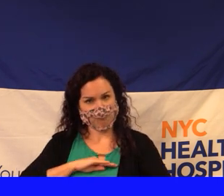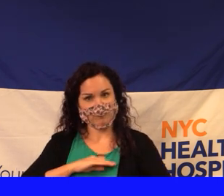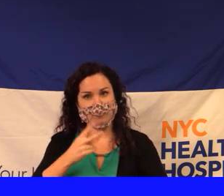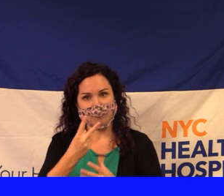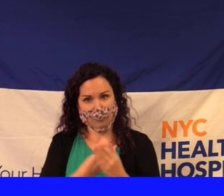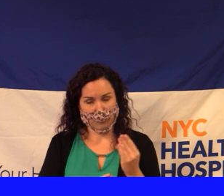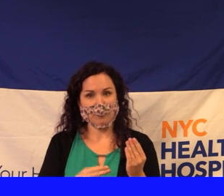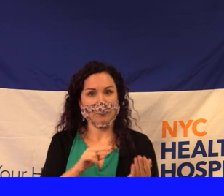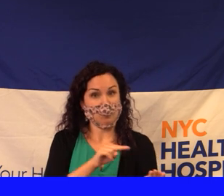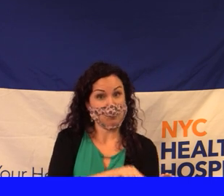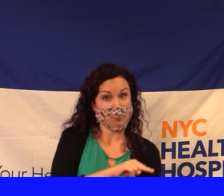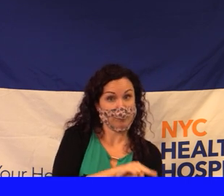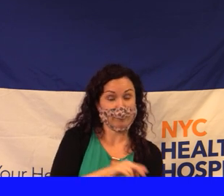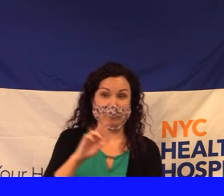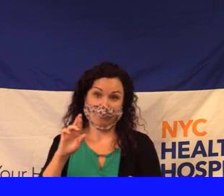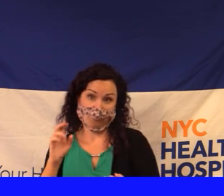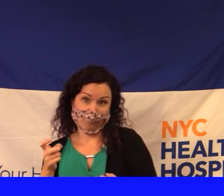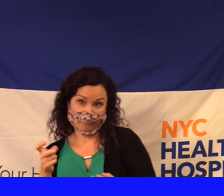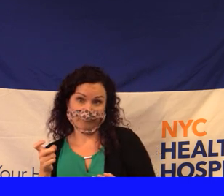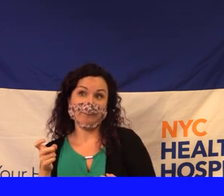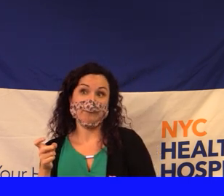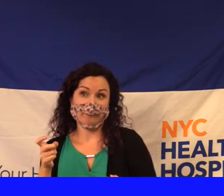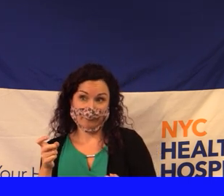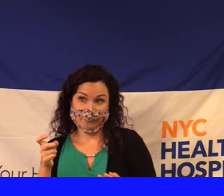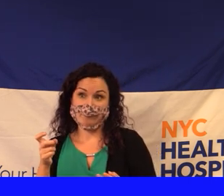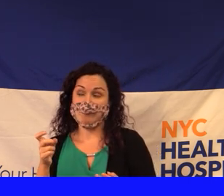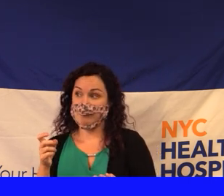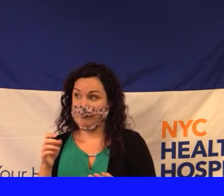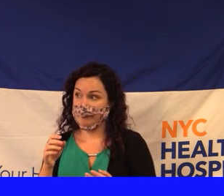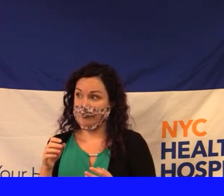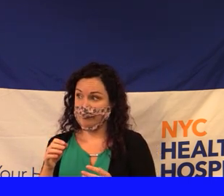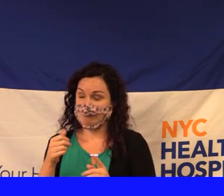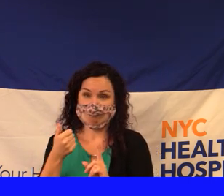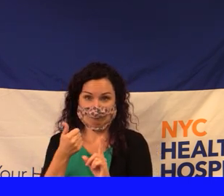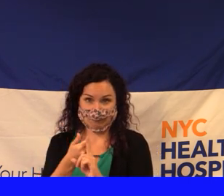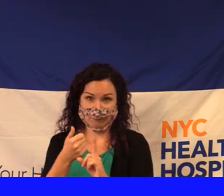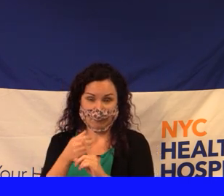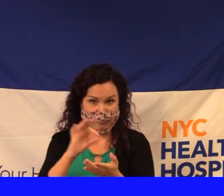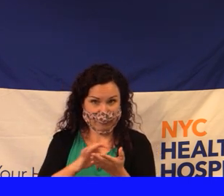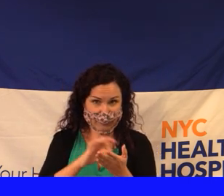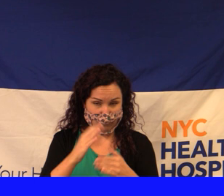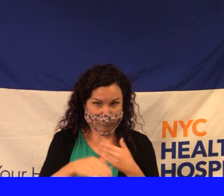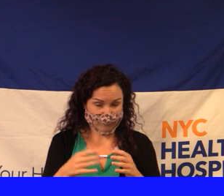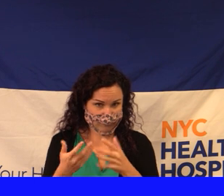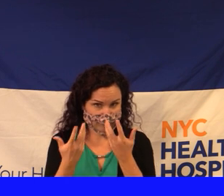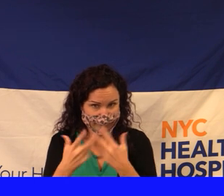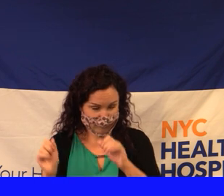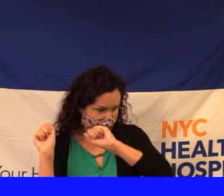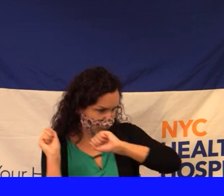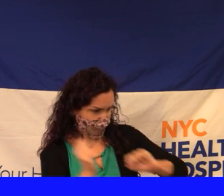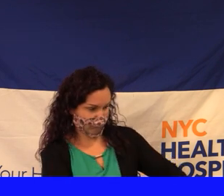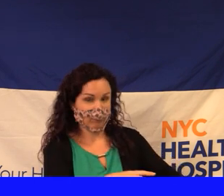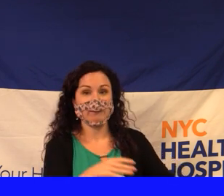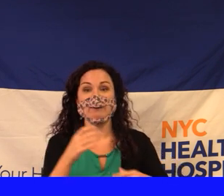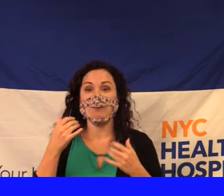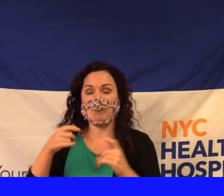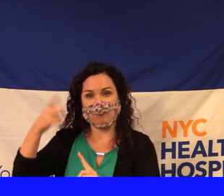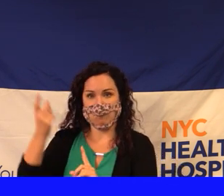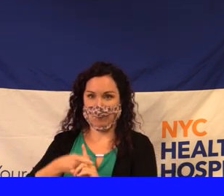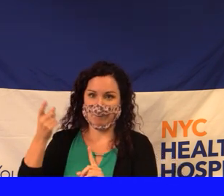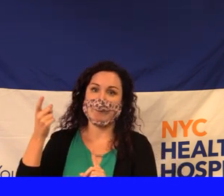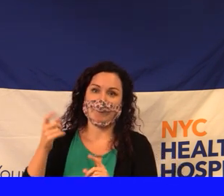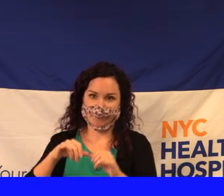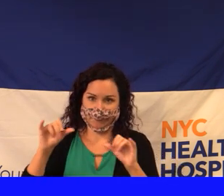to both nursing and pharmacy that, you know, this manual count process is over and it'll be completely automated.